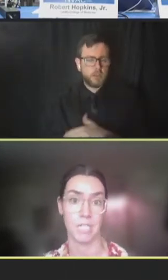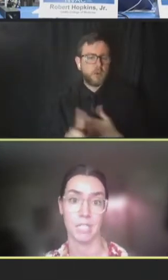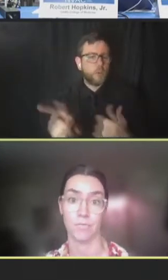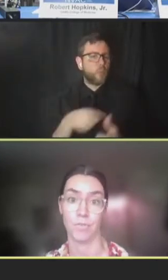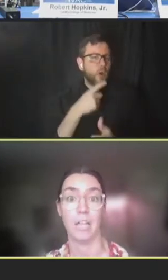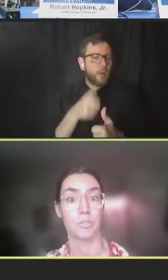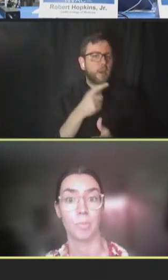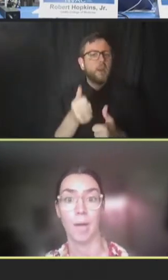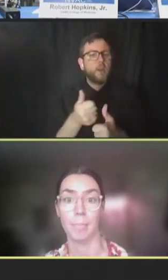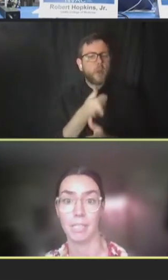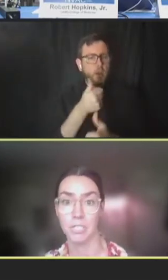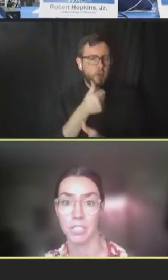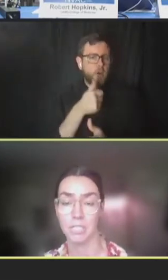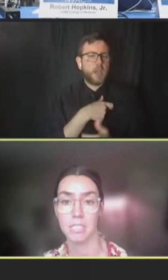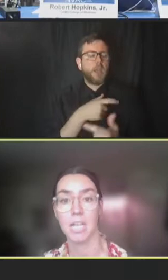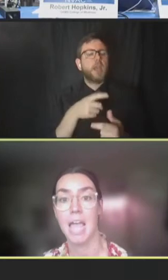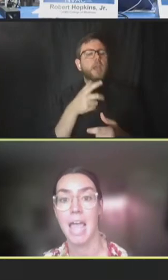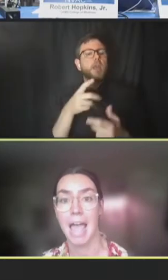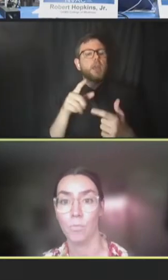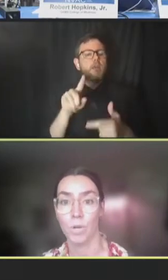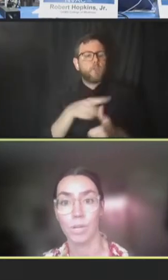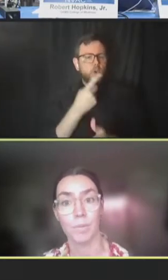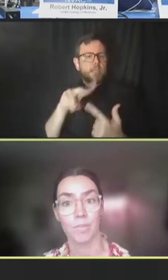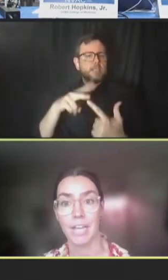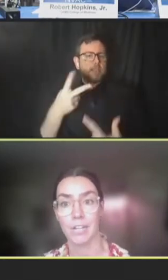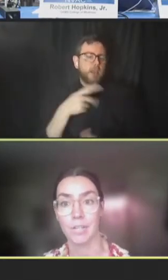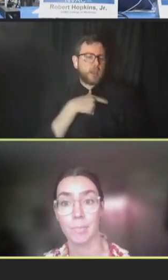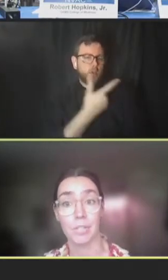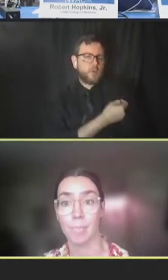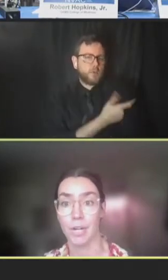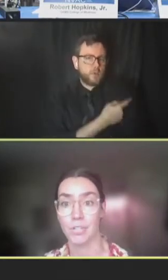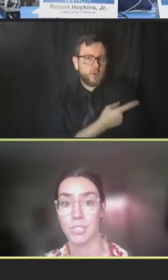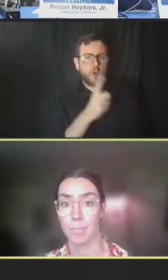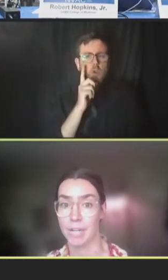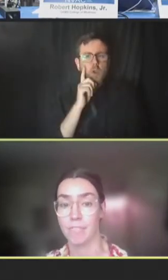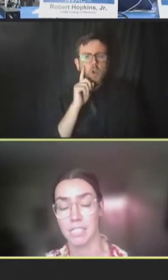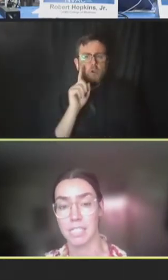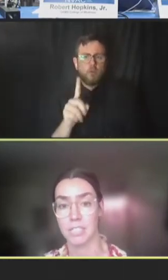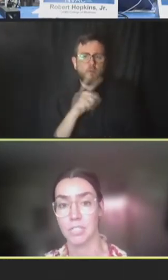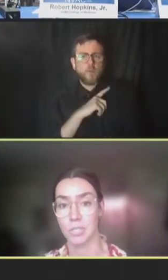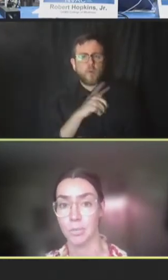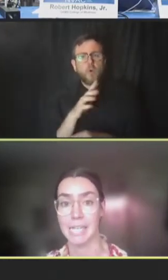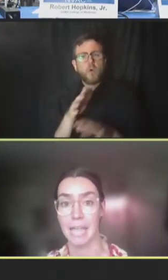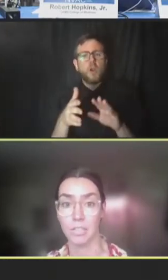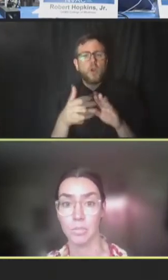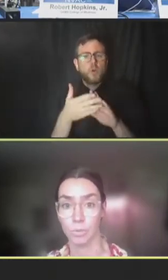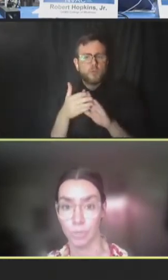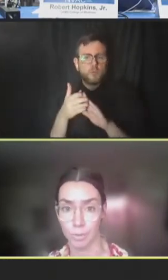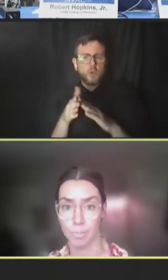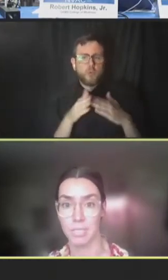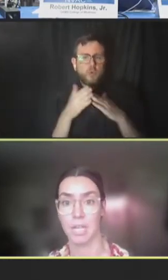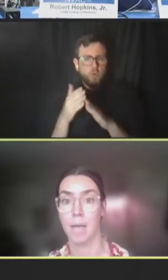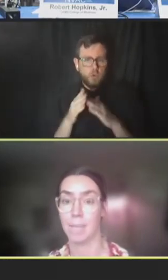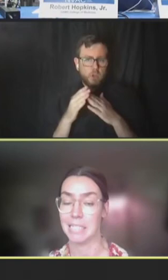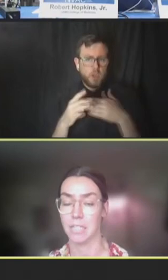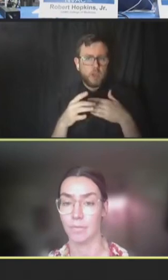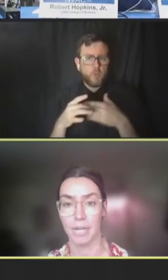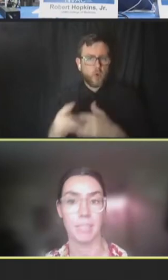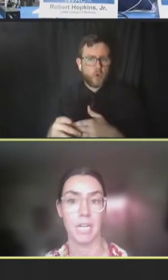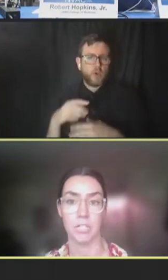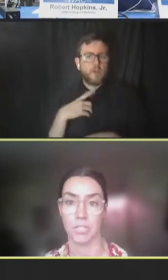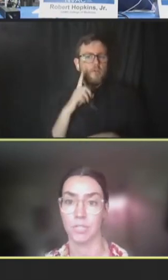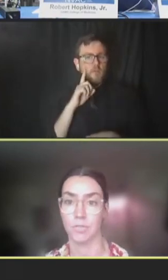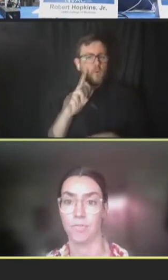booster doses for eligible populations and work with provider and community partners to bring vaccines to newly eligible groups based